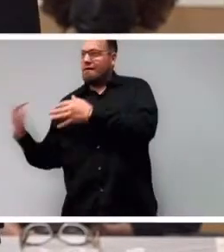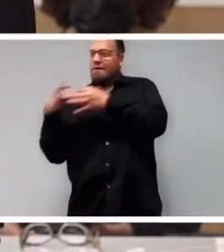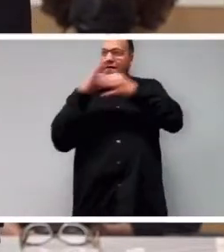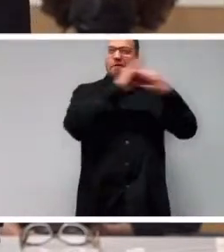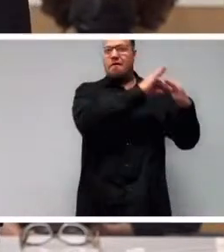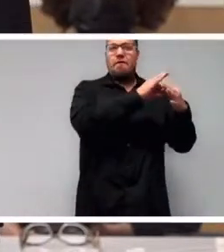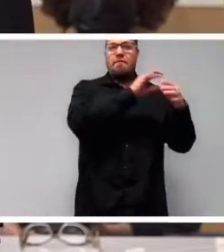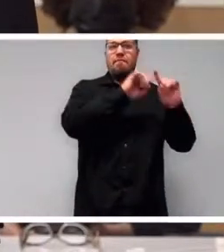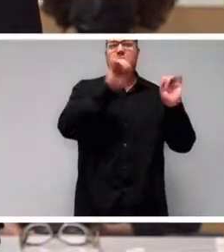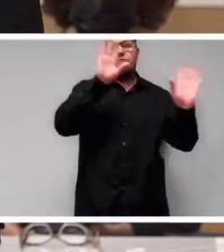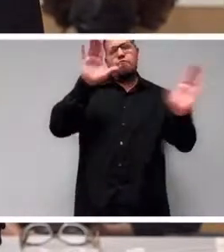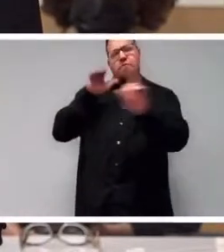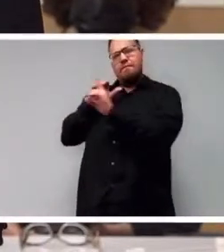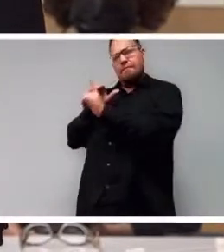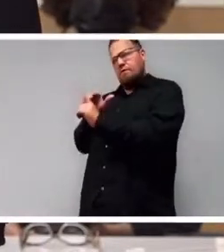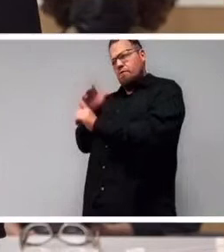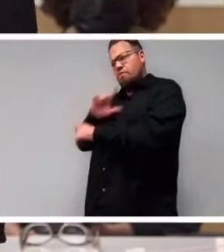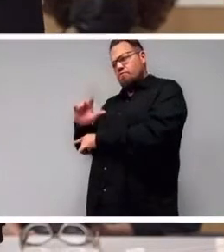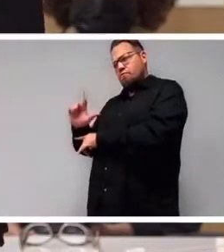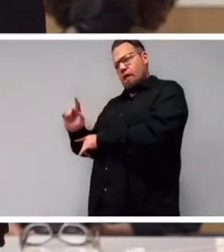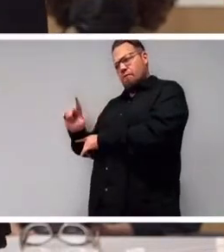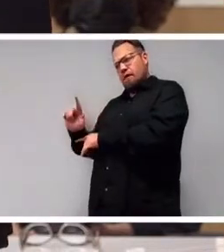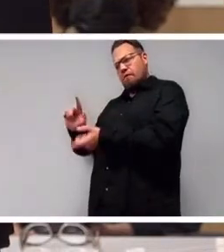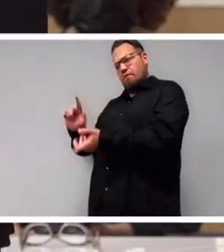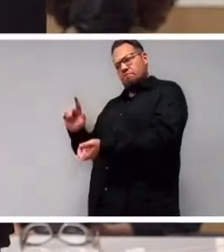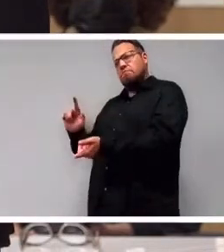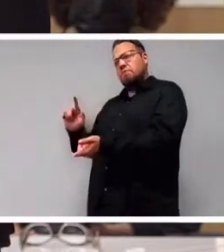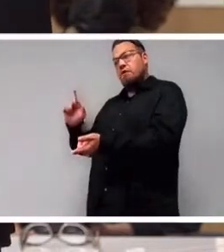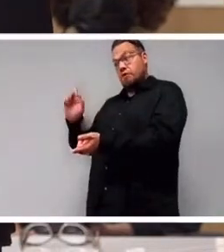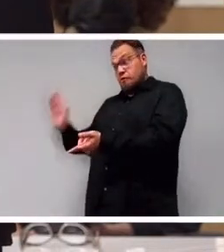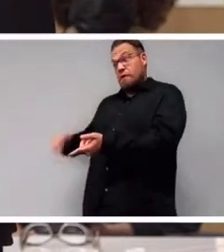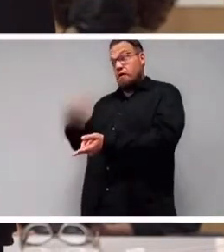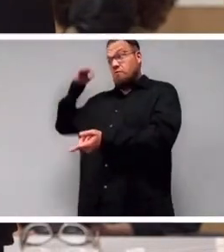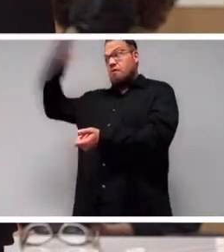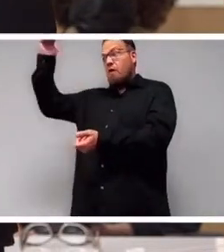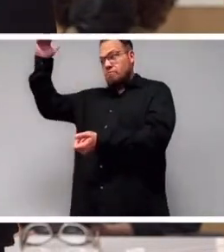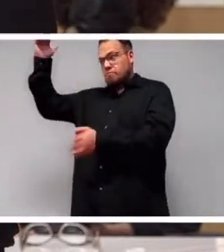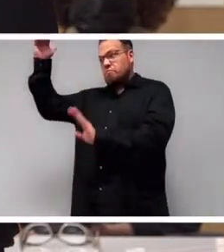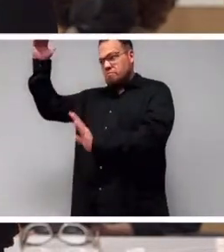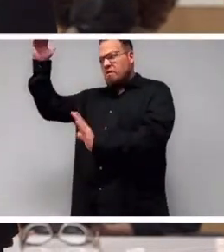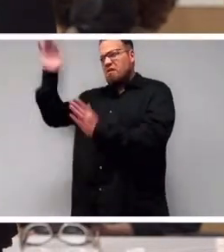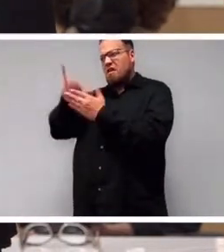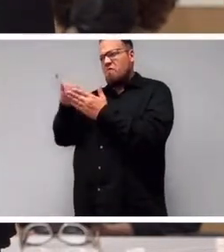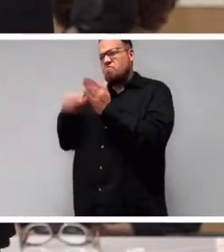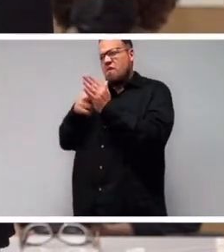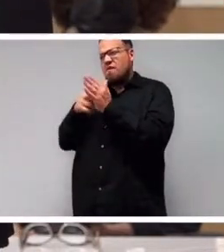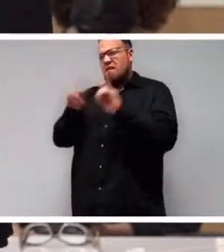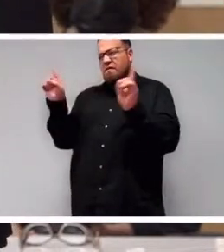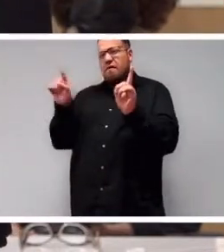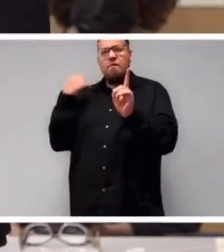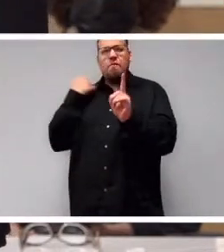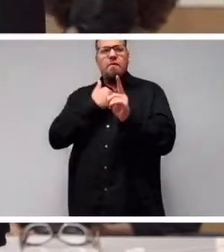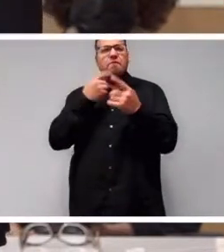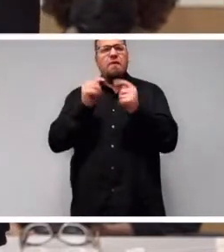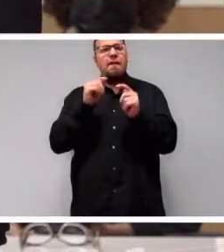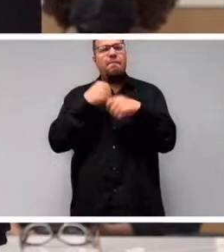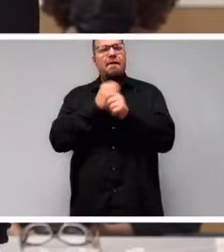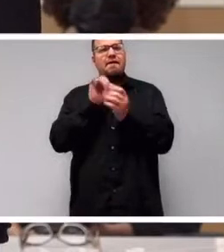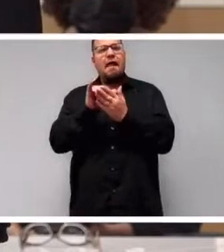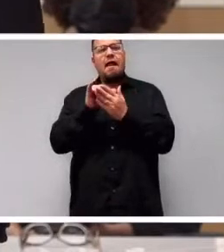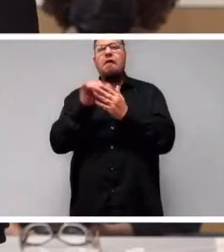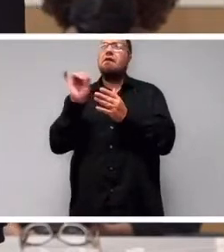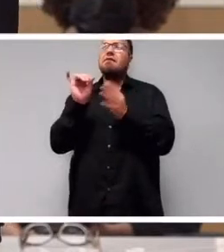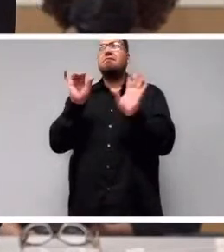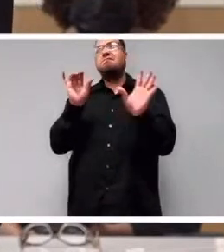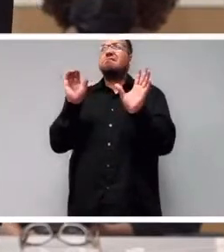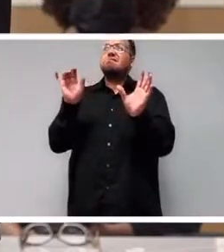our 21-year-olds that that you're an adult, and so the role is a little different. Sometimes we try and make it like a job within